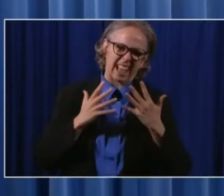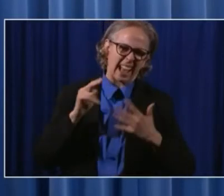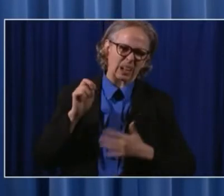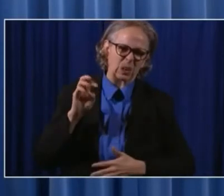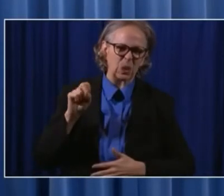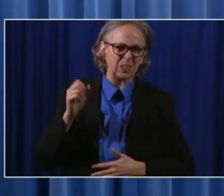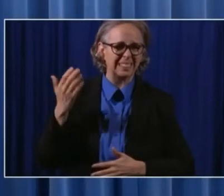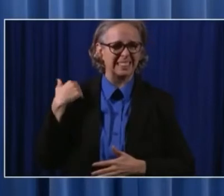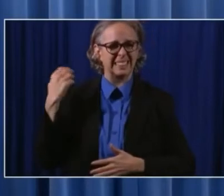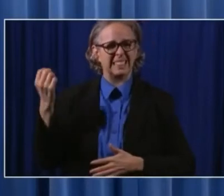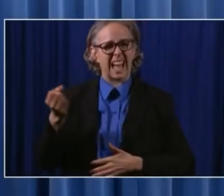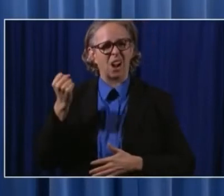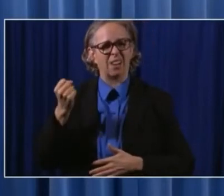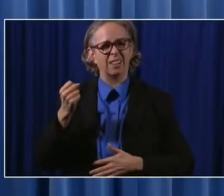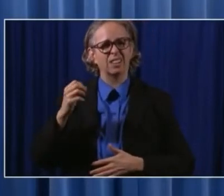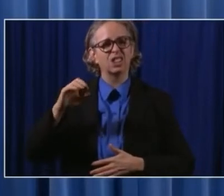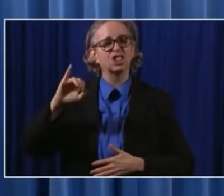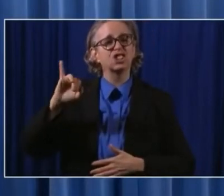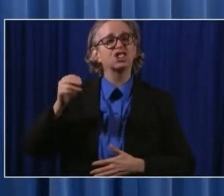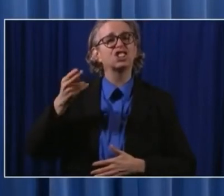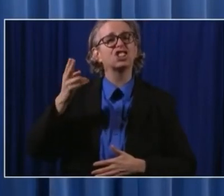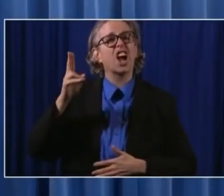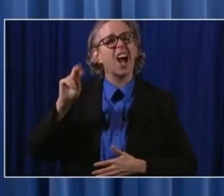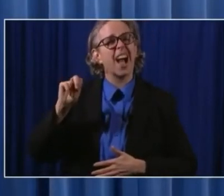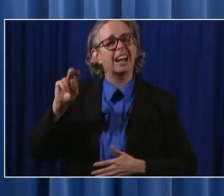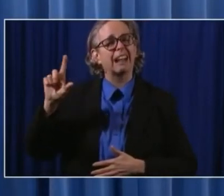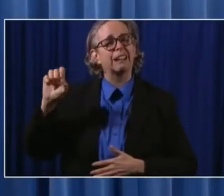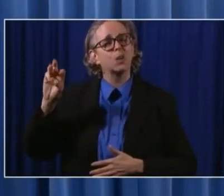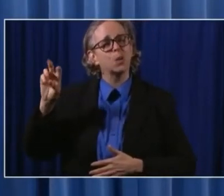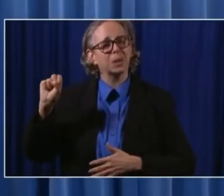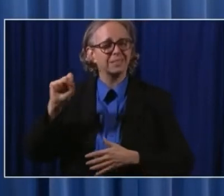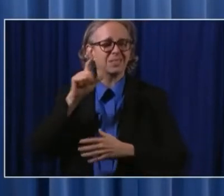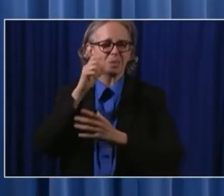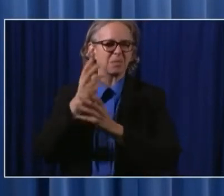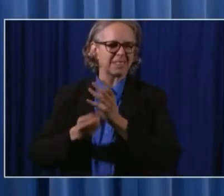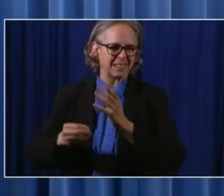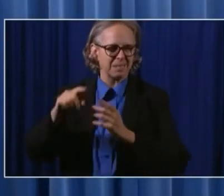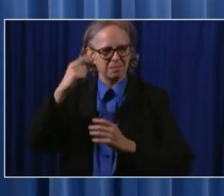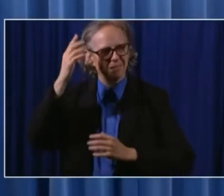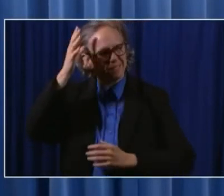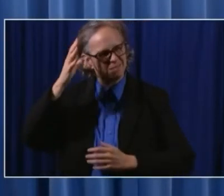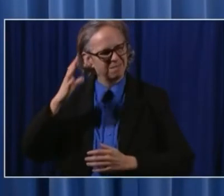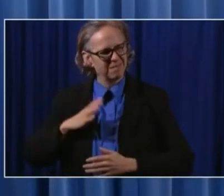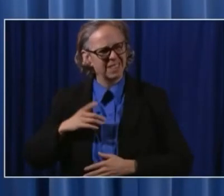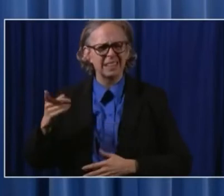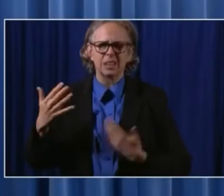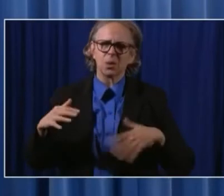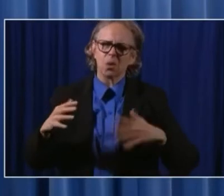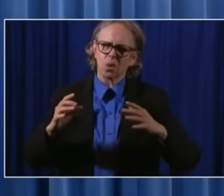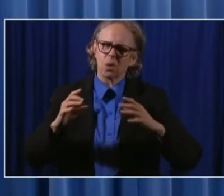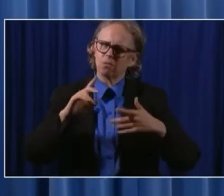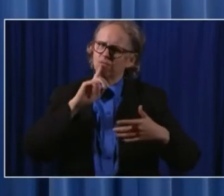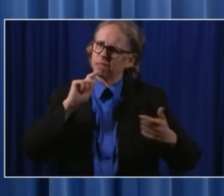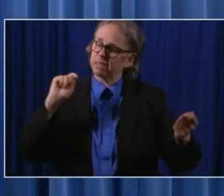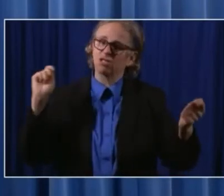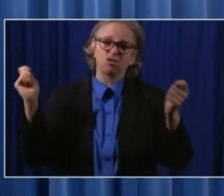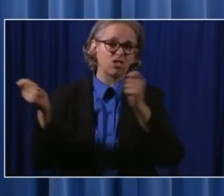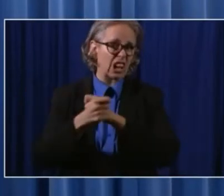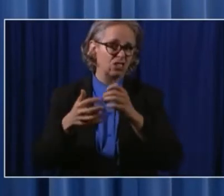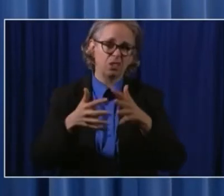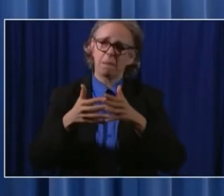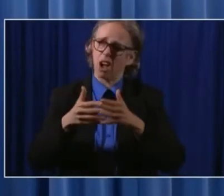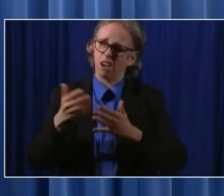Lewis. John Lewis really helped change America. In 2004, when I was